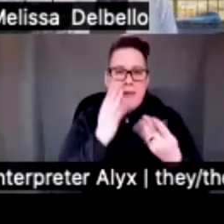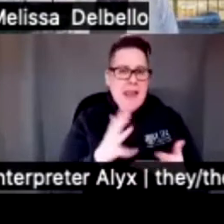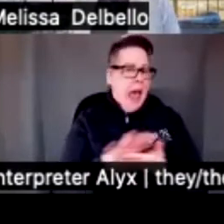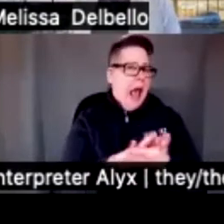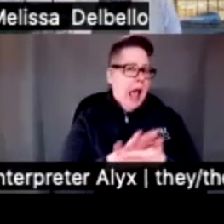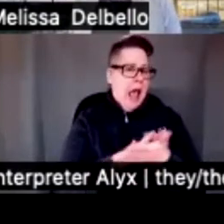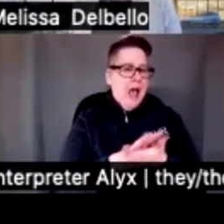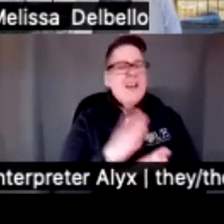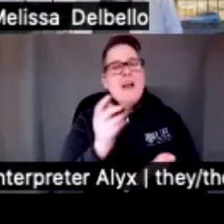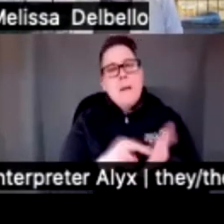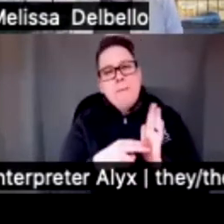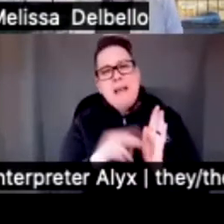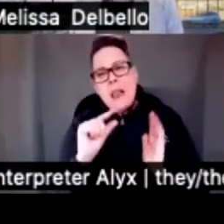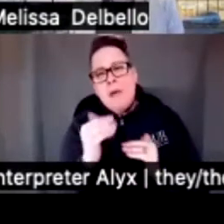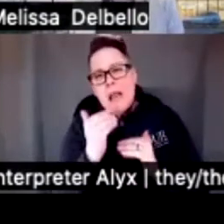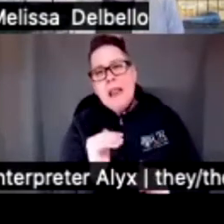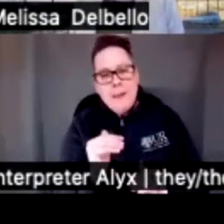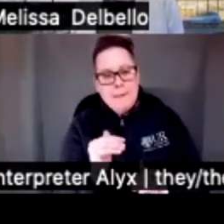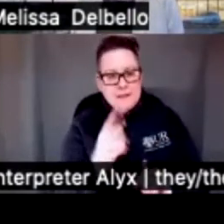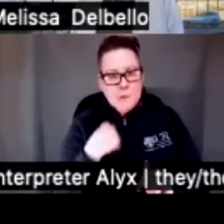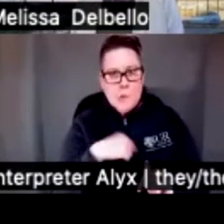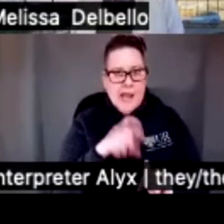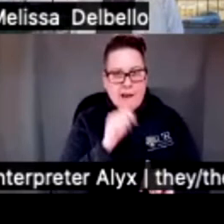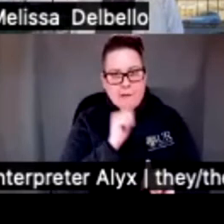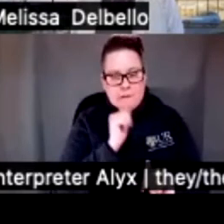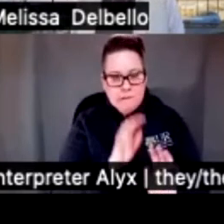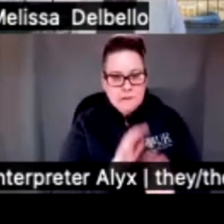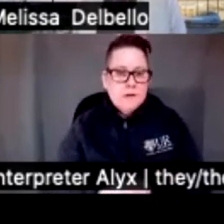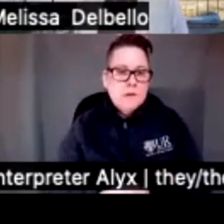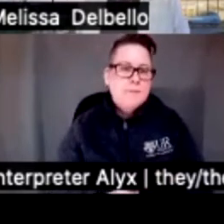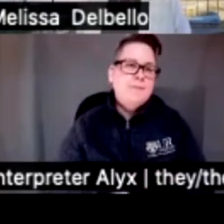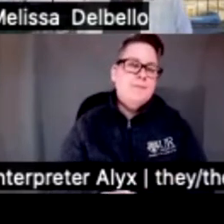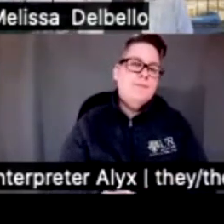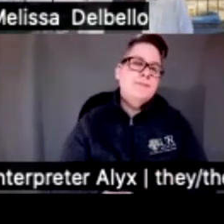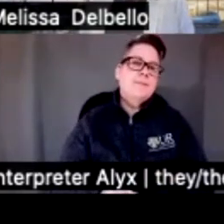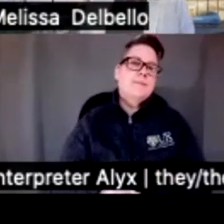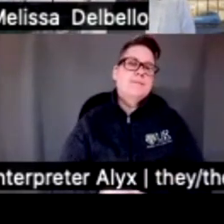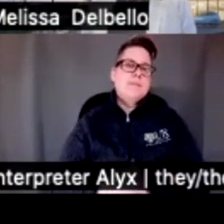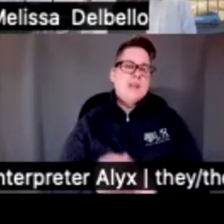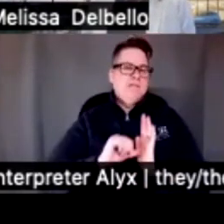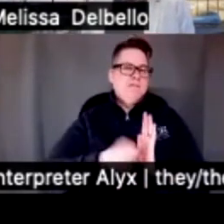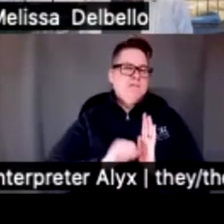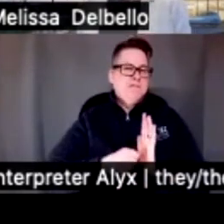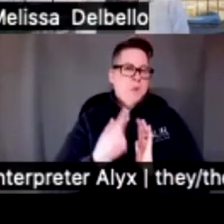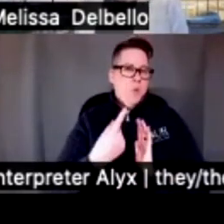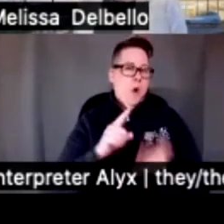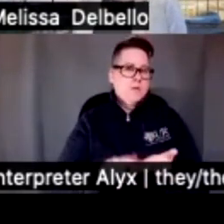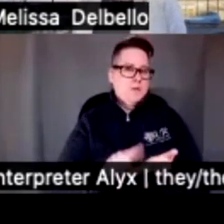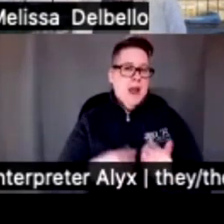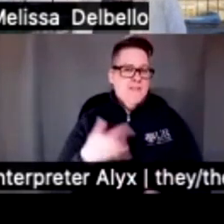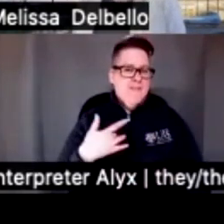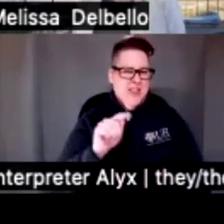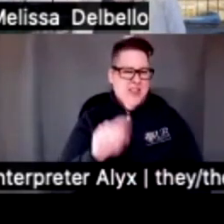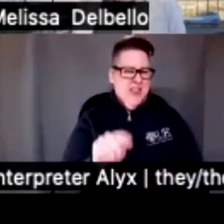kind of some of the limitations that we're struggling with as a field. I wanted to highlight one study because I think this